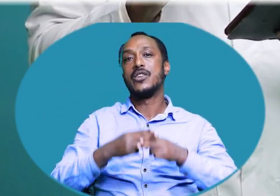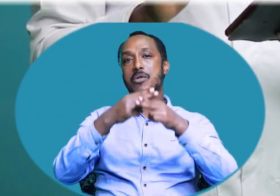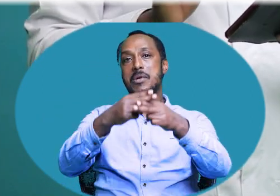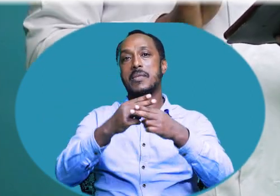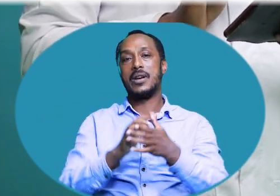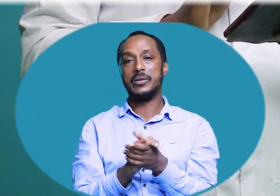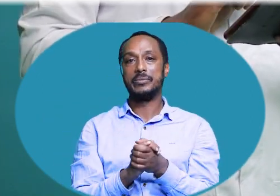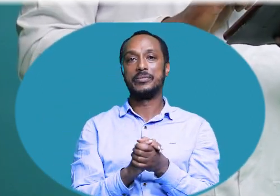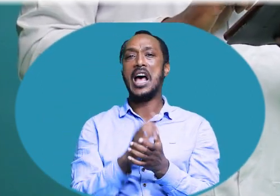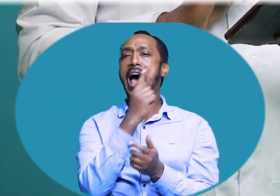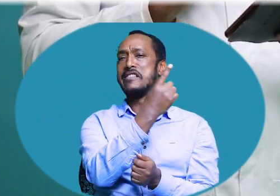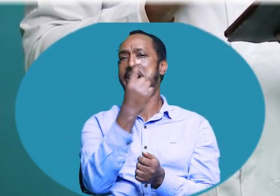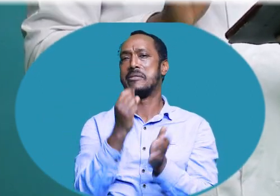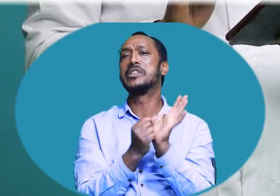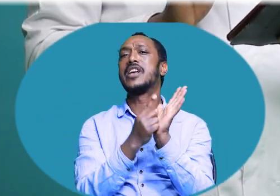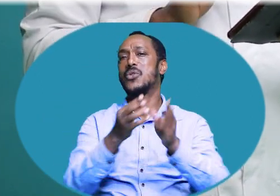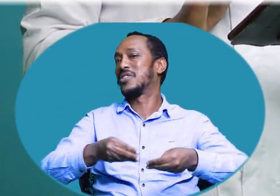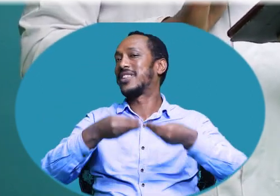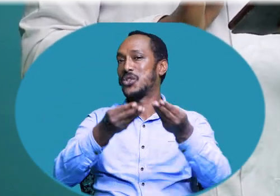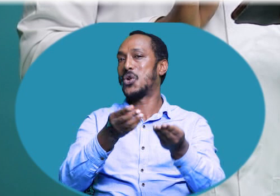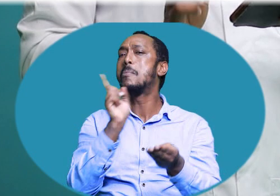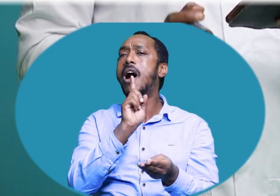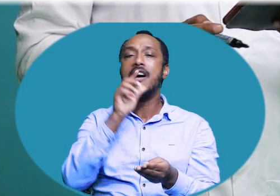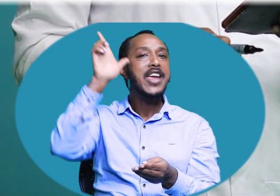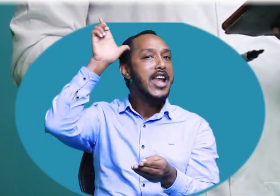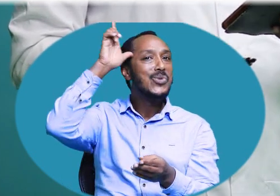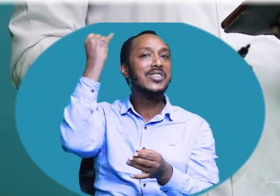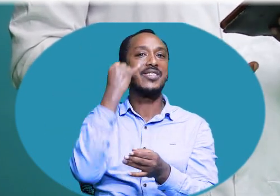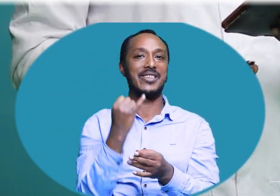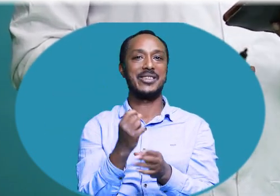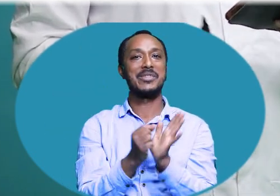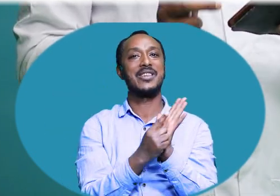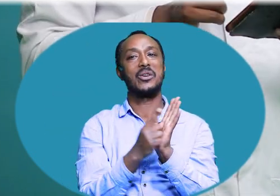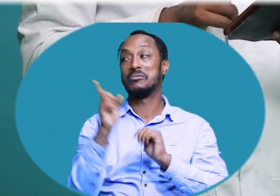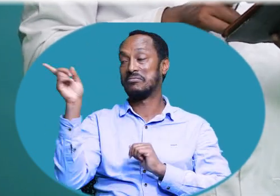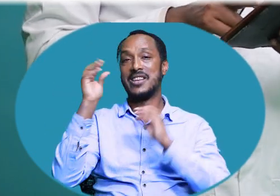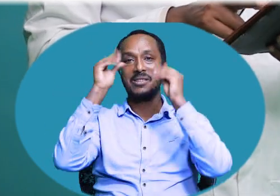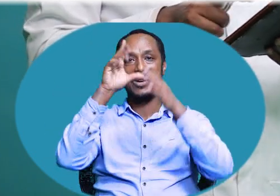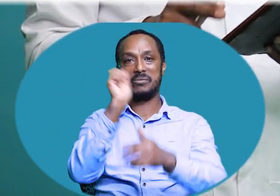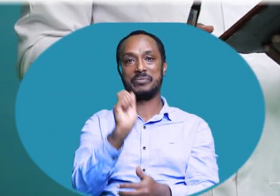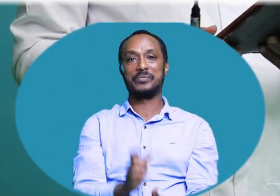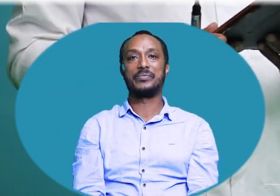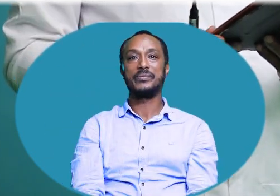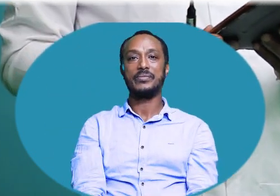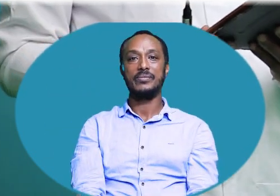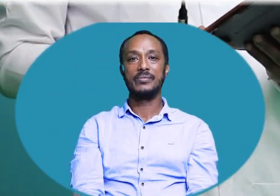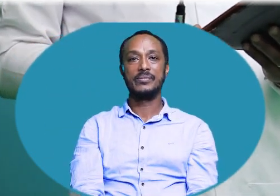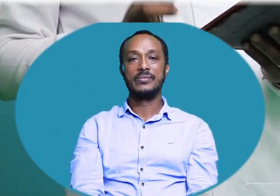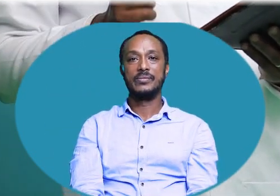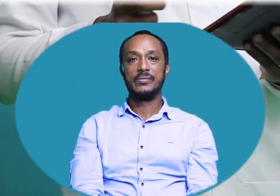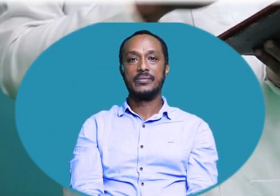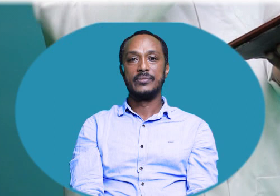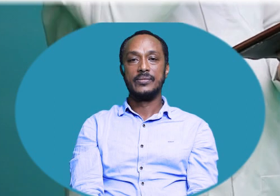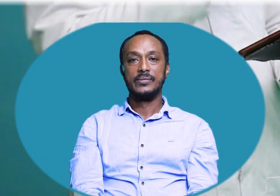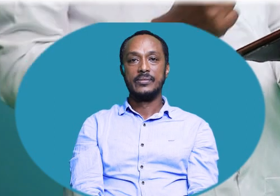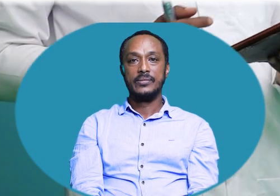through Lewis symbols and shared electron pairs is called a Lewis structure.